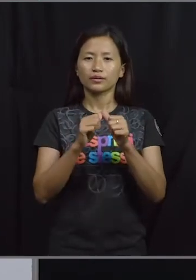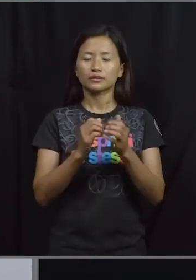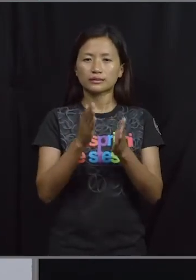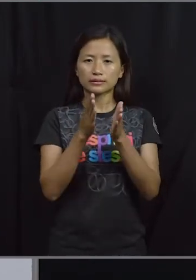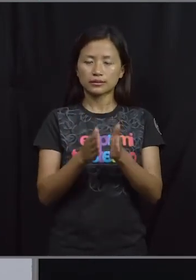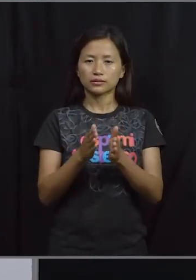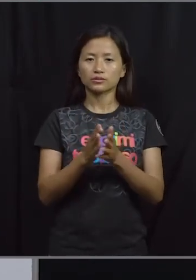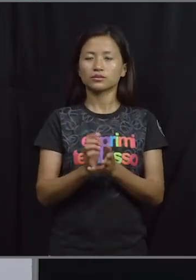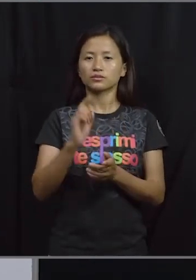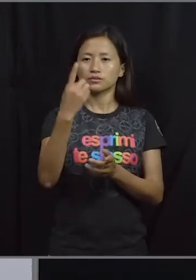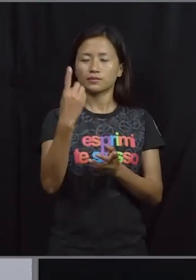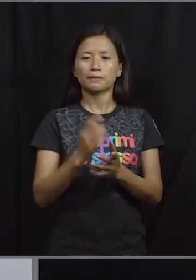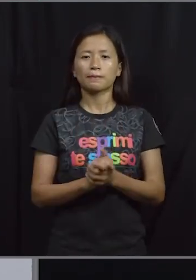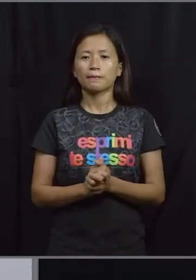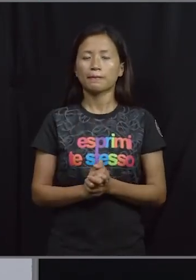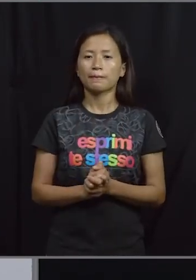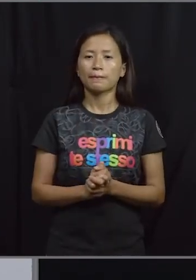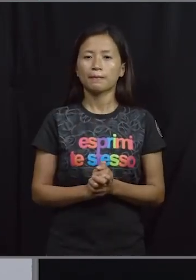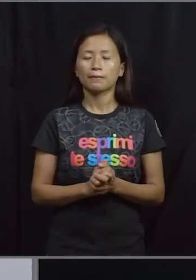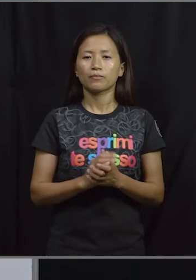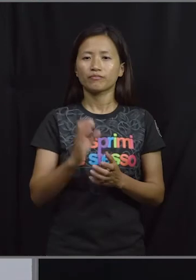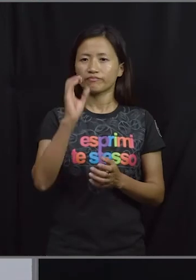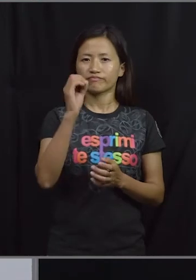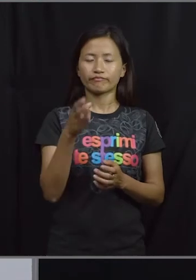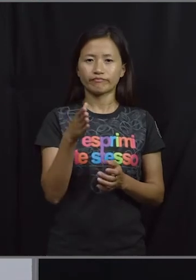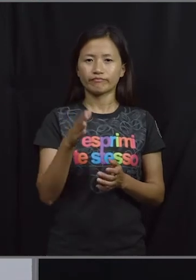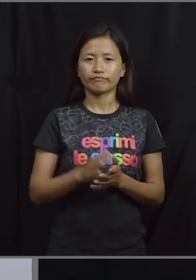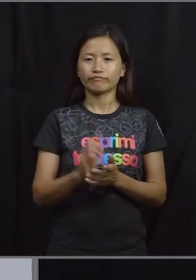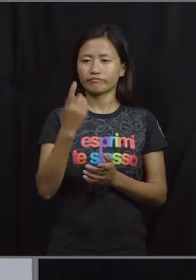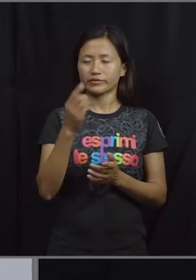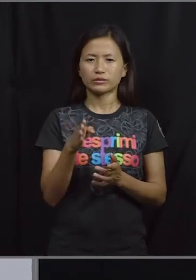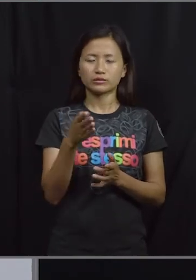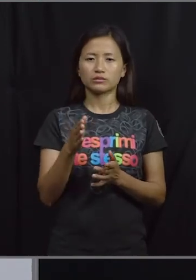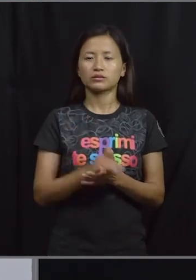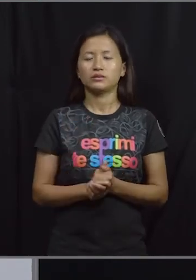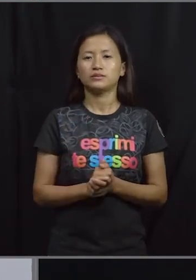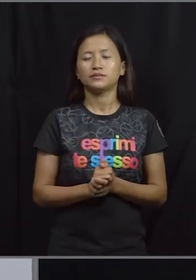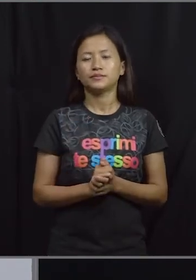be singular, sorry, non-zero, non-singular.